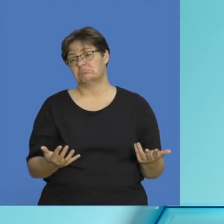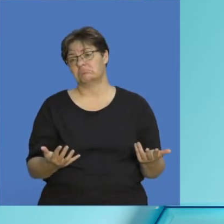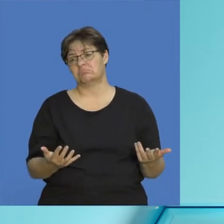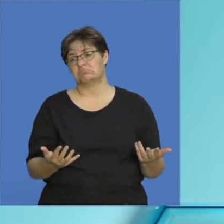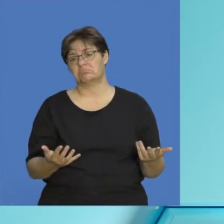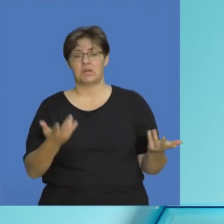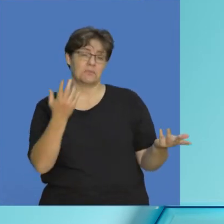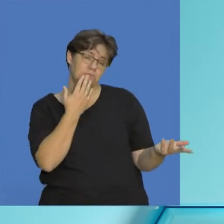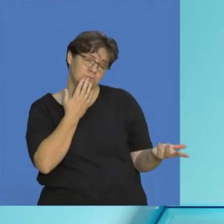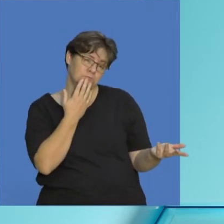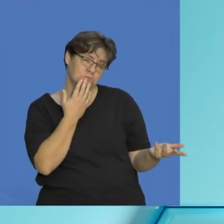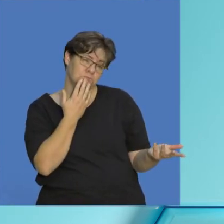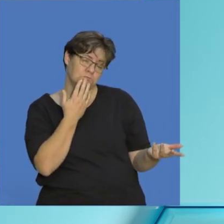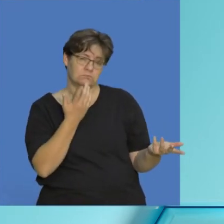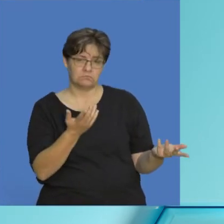How about